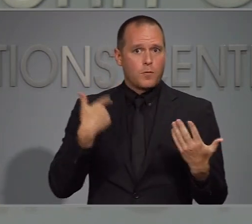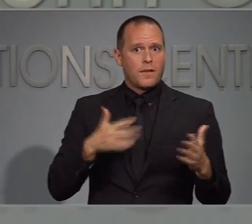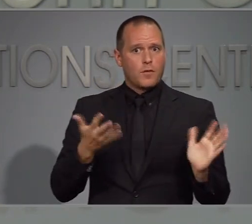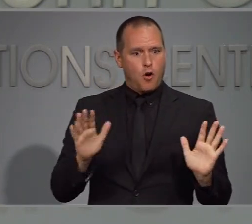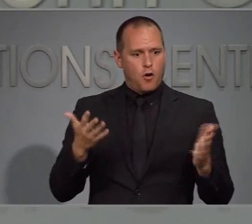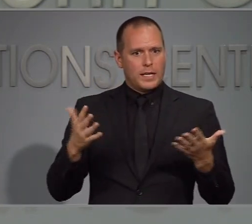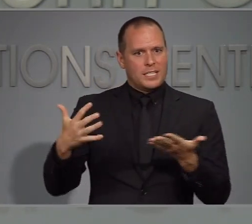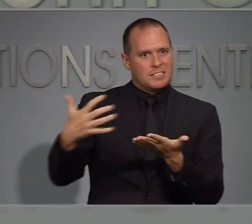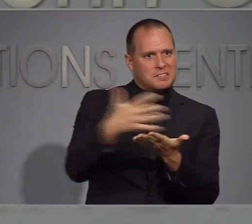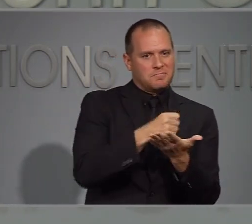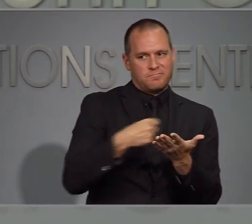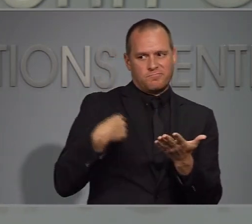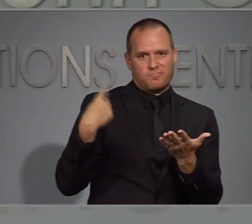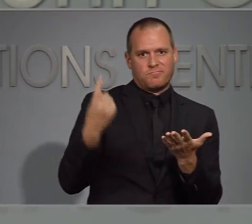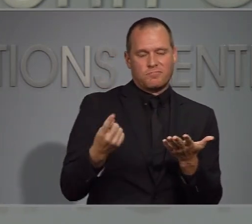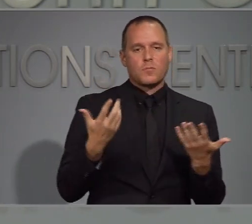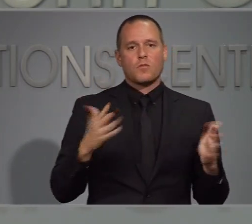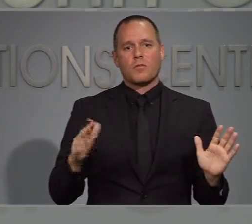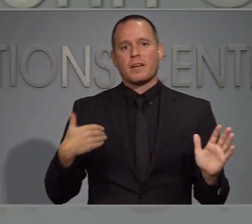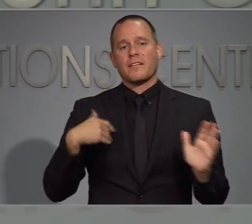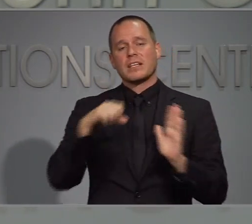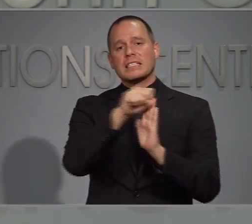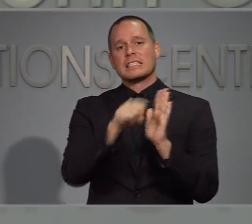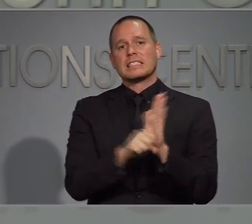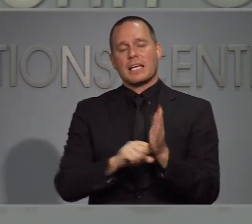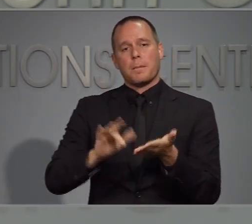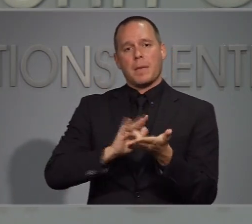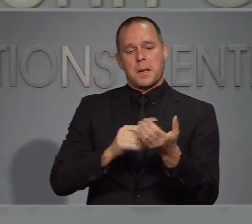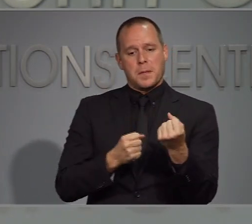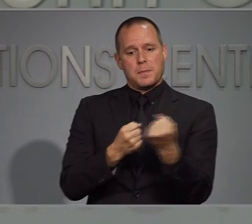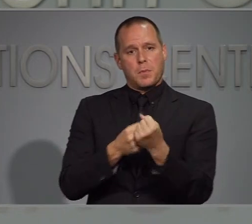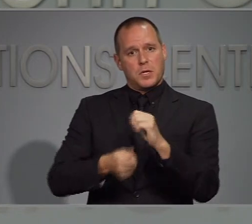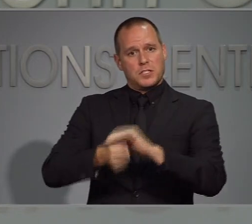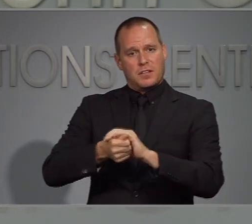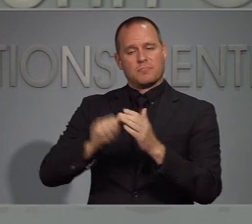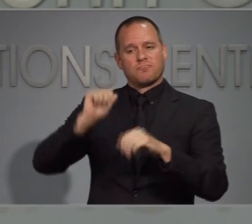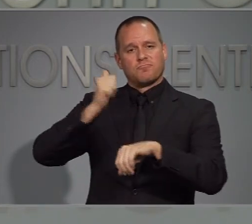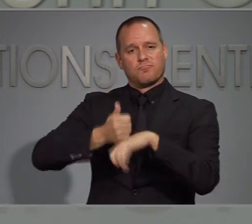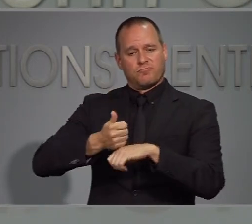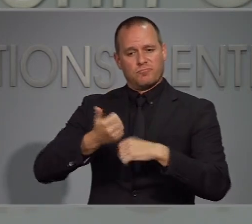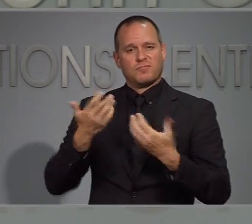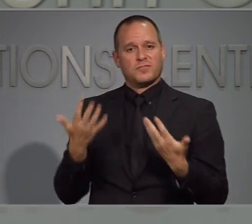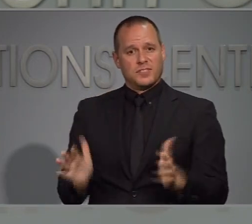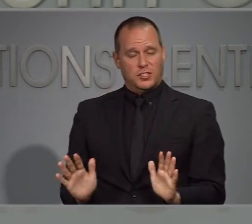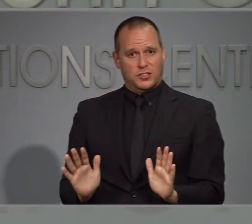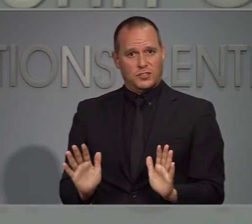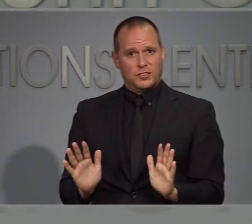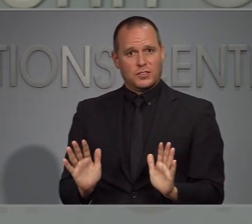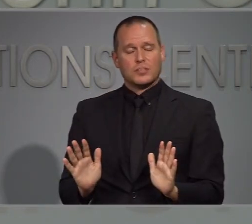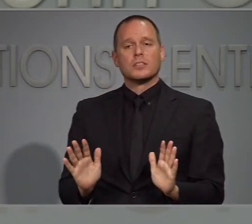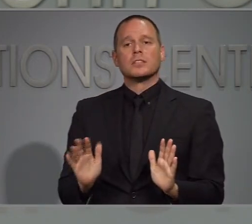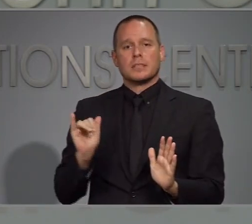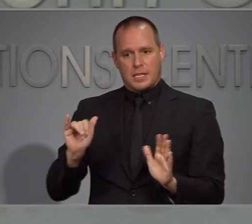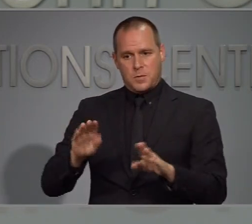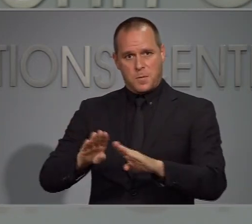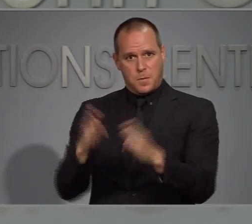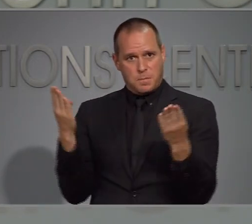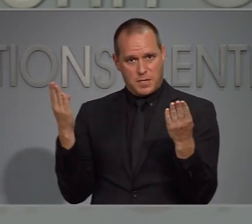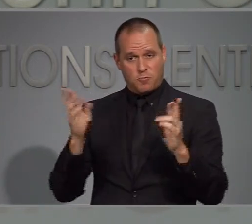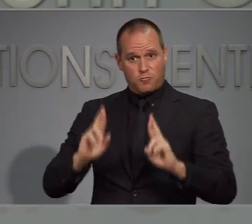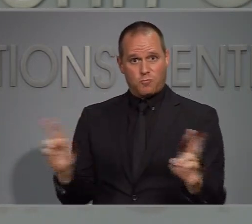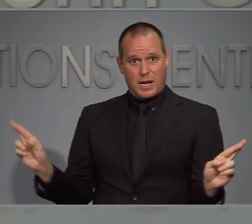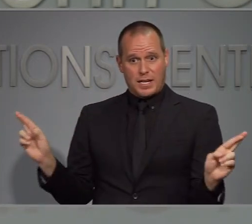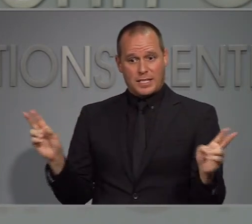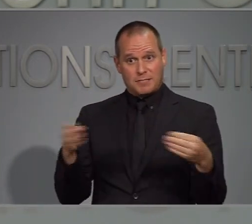have a state medical support shelter already. It's been initiated, and it's standing up